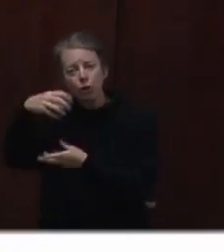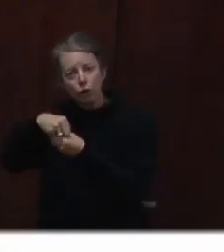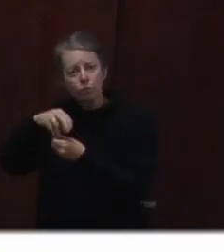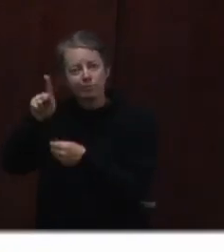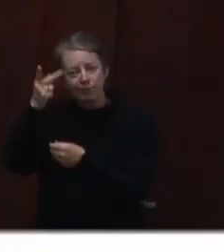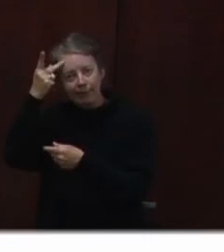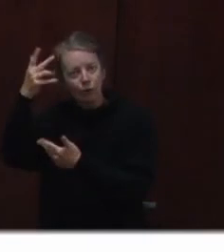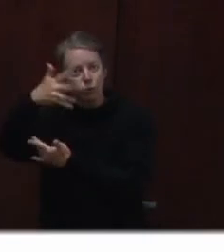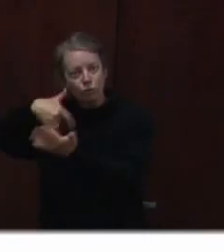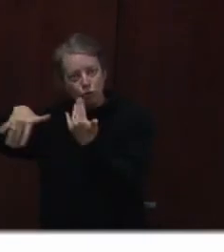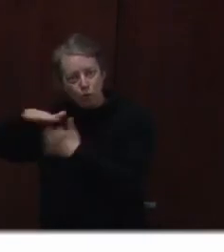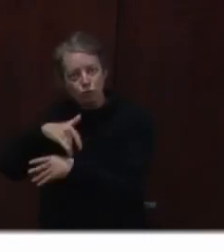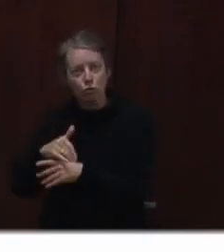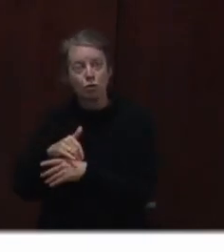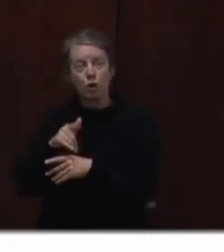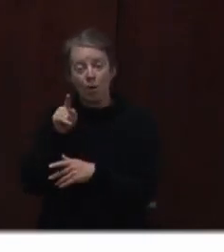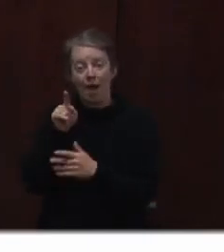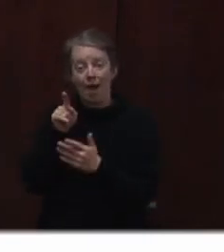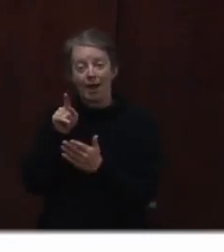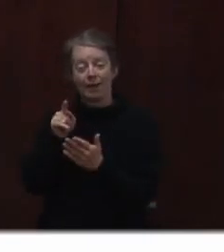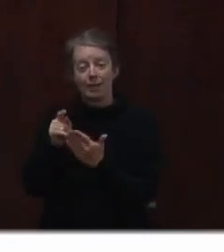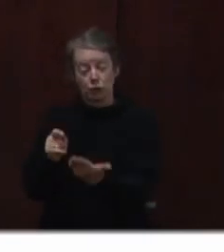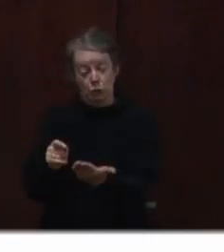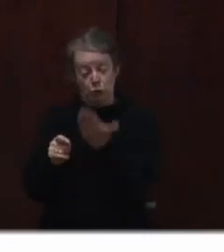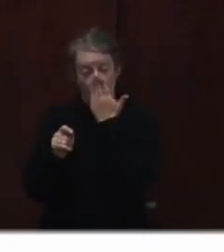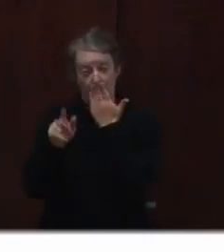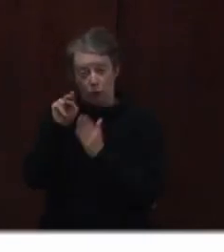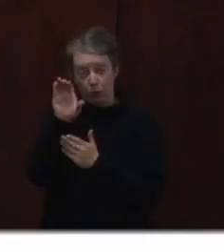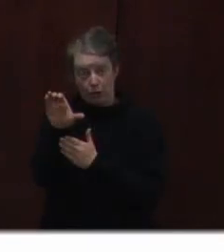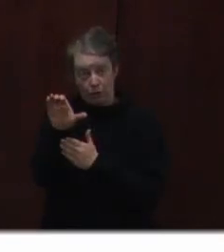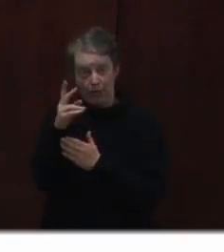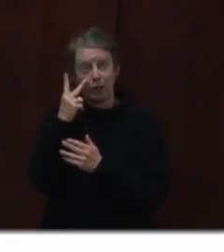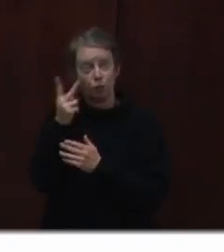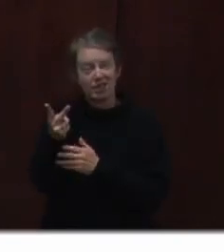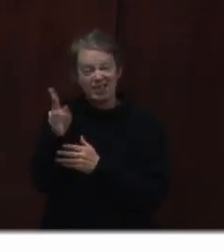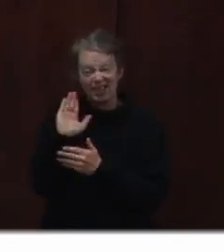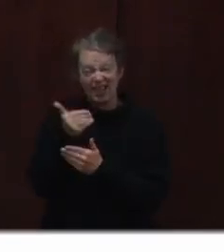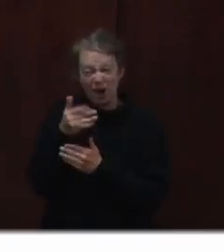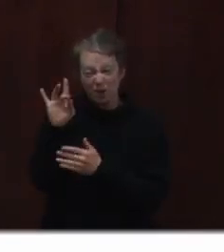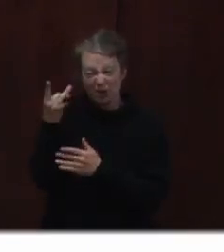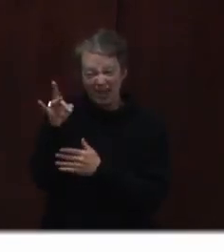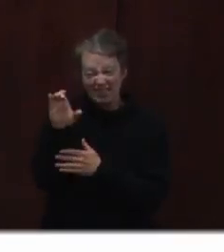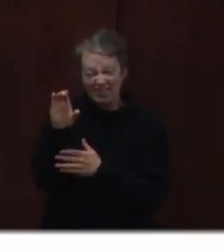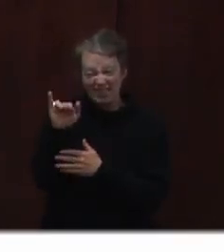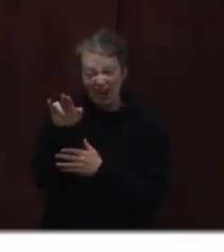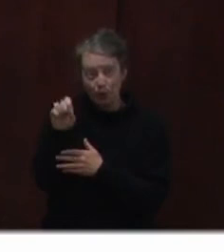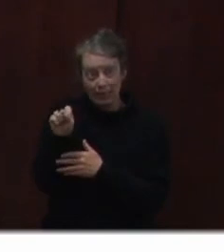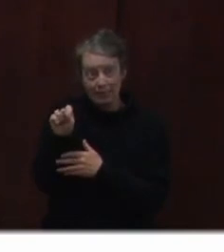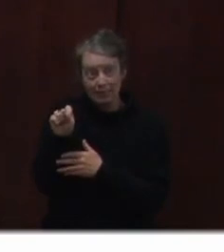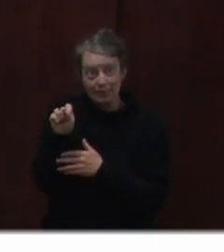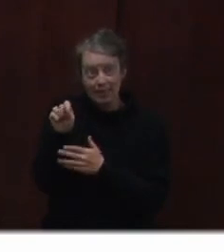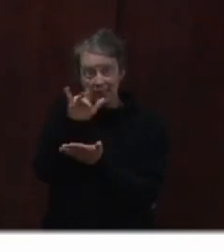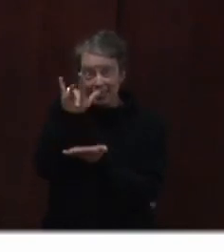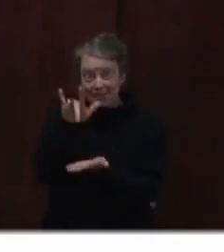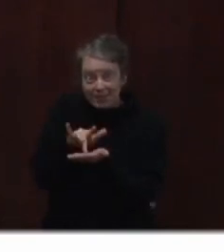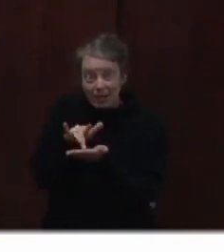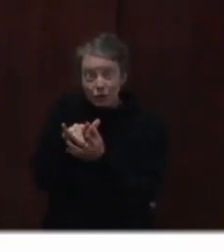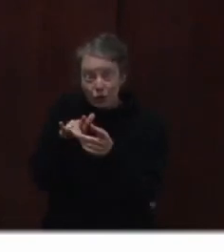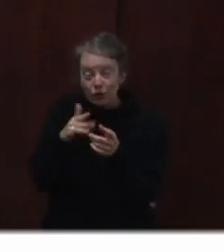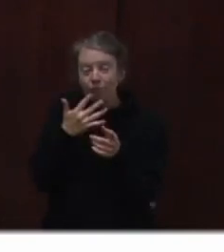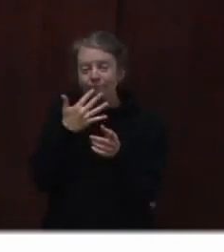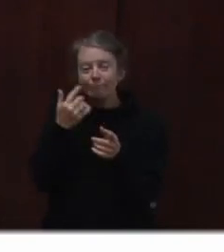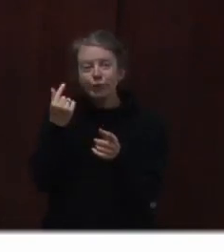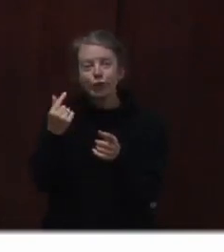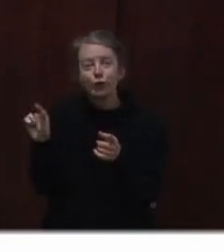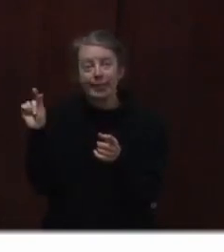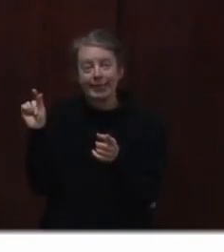as part of this so that you can see that our little 18-county region in the center of that blow-up is green. And